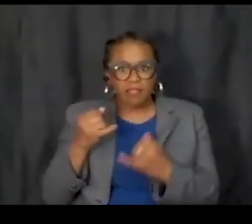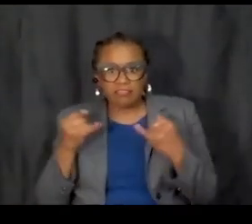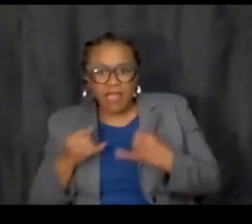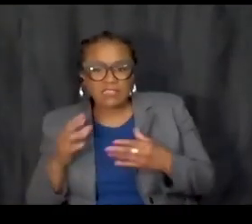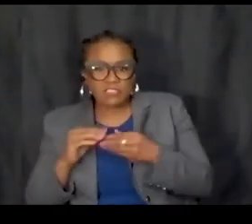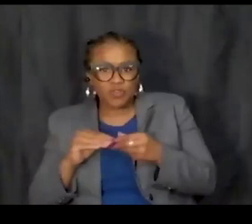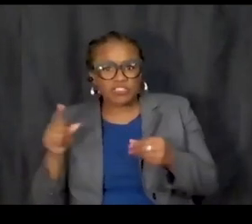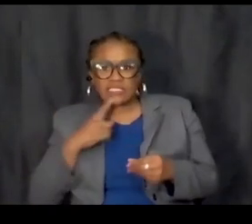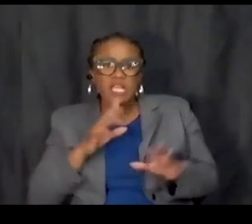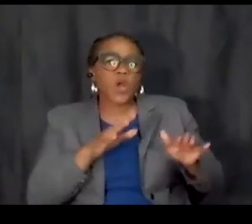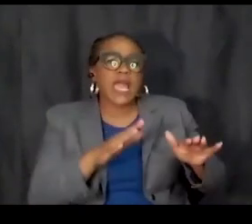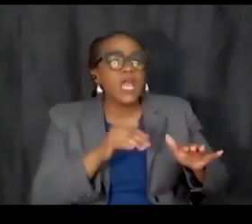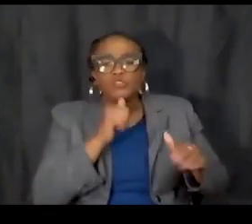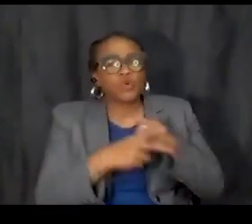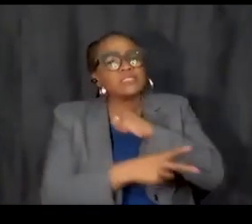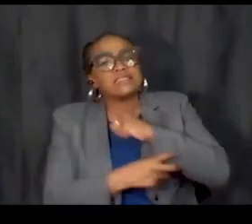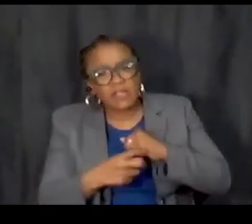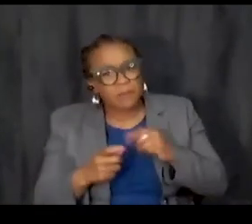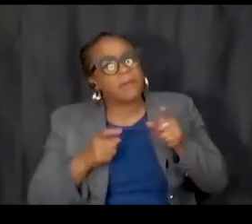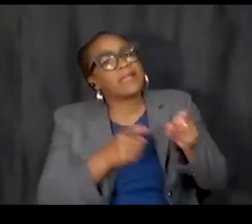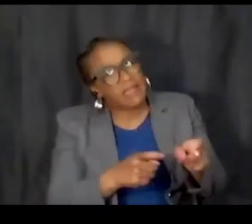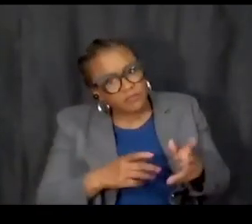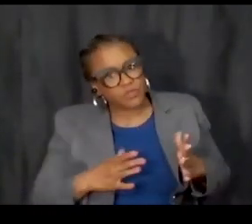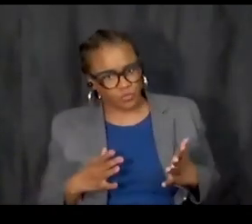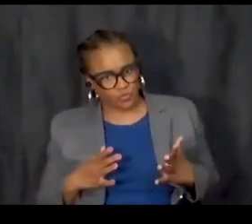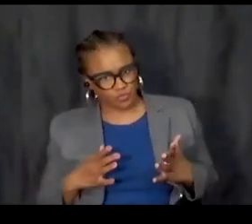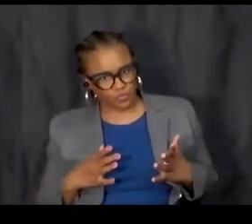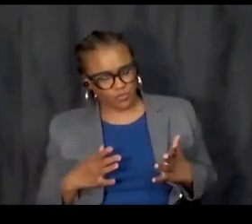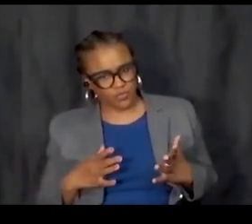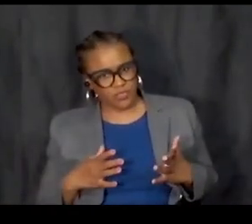steal them anymore. I will give them to you." And kind of